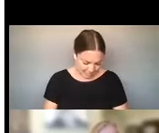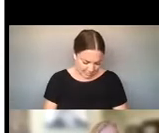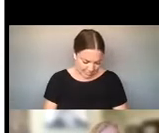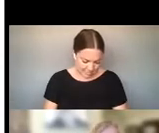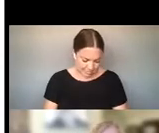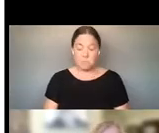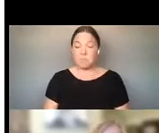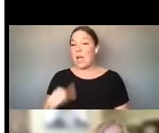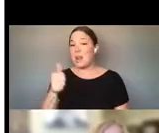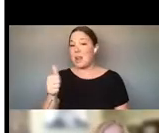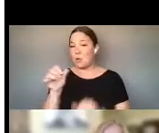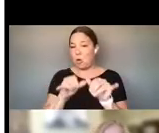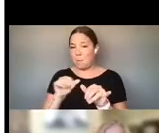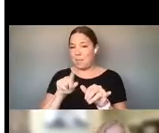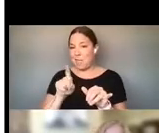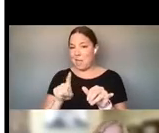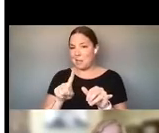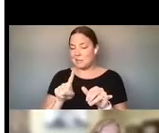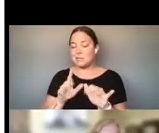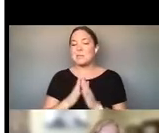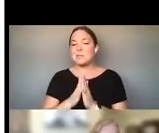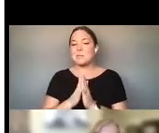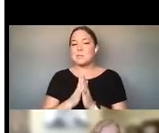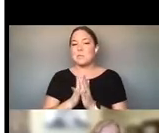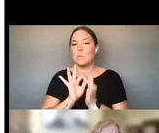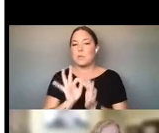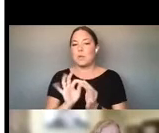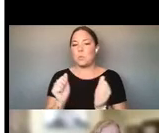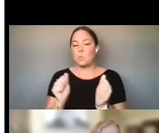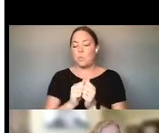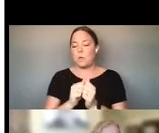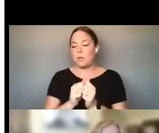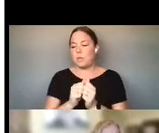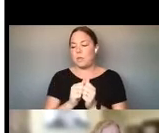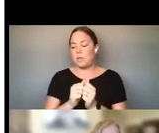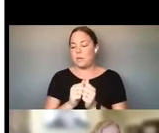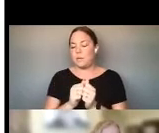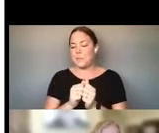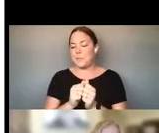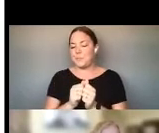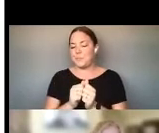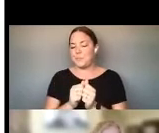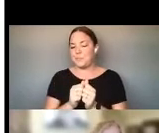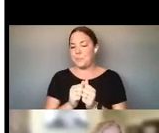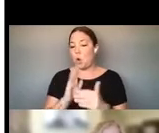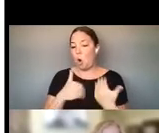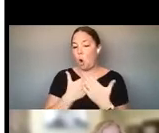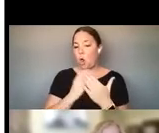question has to do with whether these are all or nothing